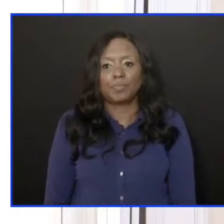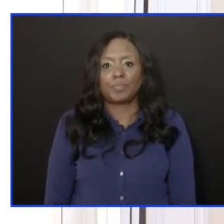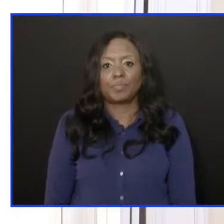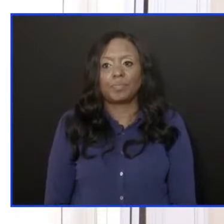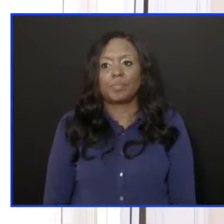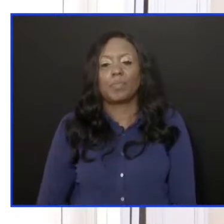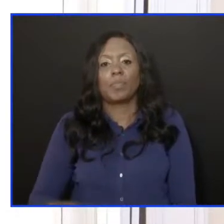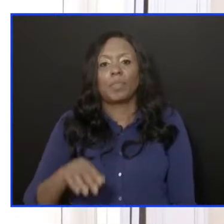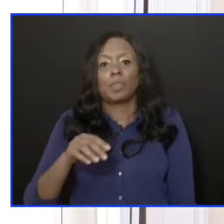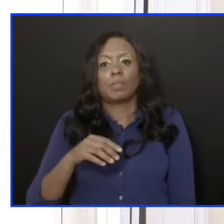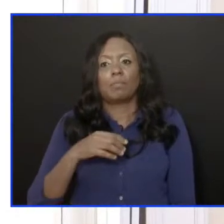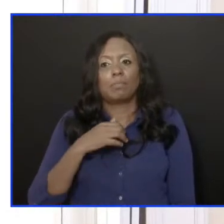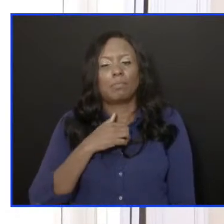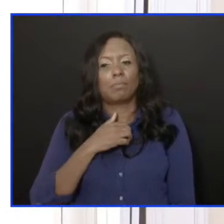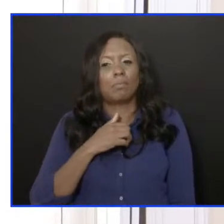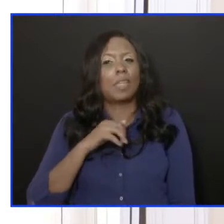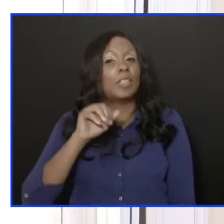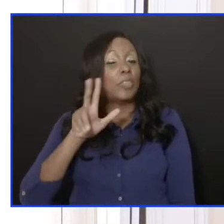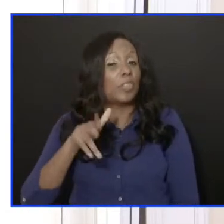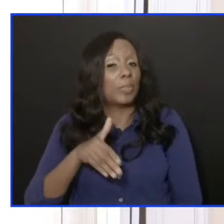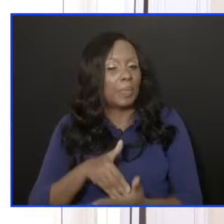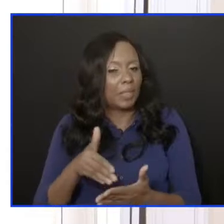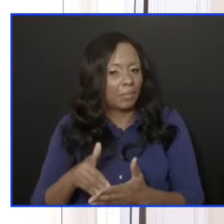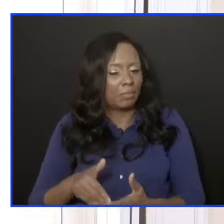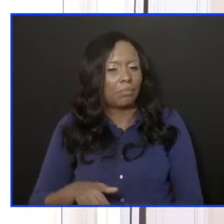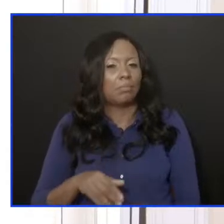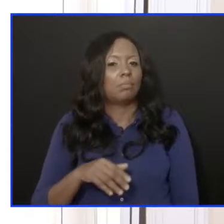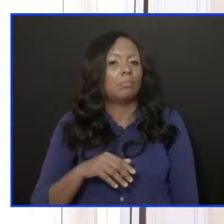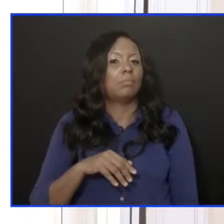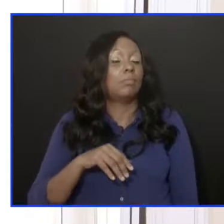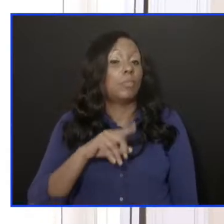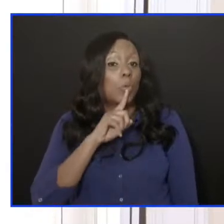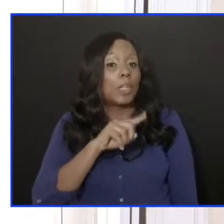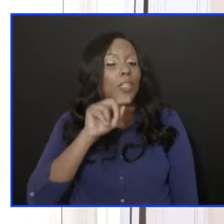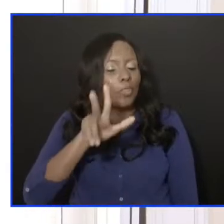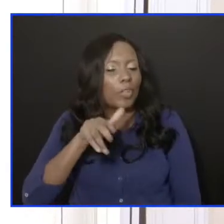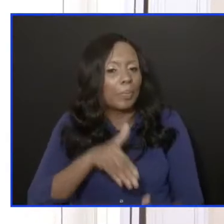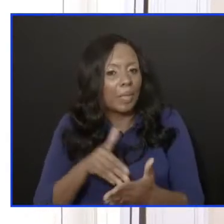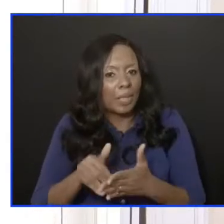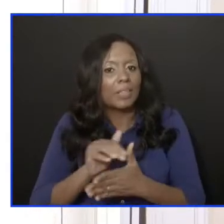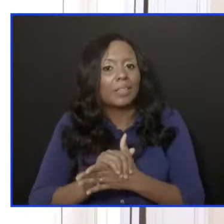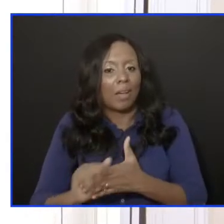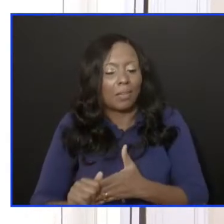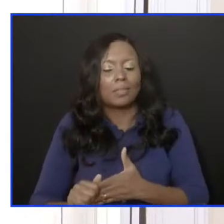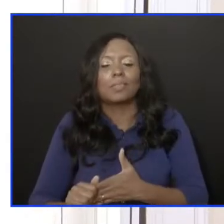donation of $3 million in therapeutics and also PPE. This has been a